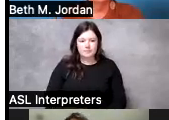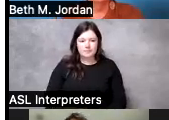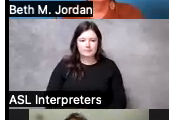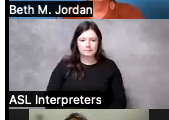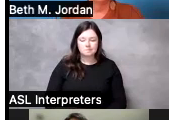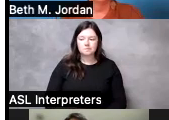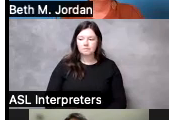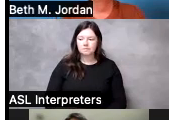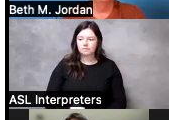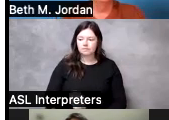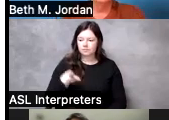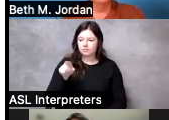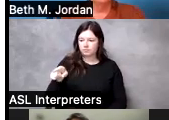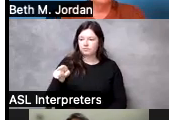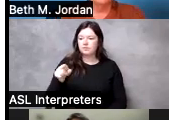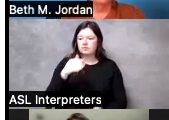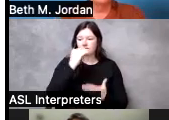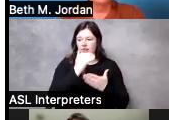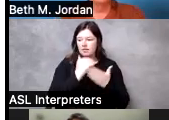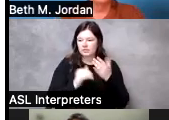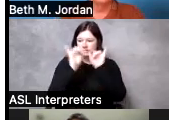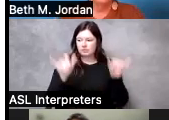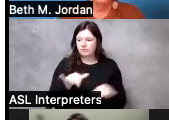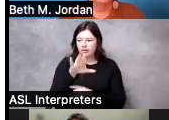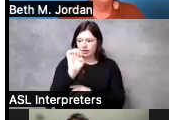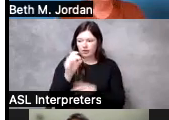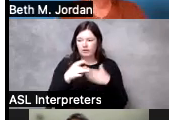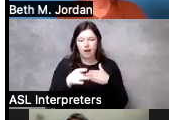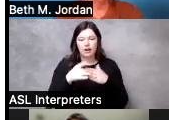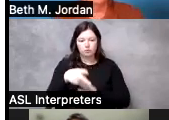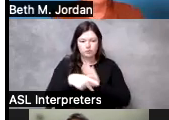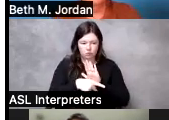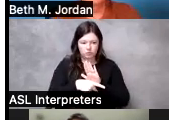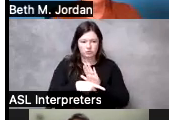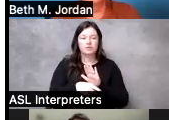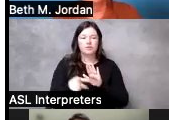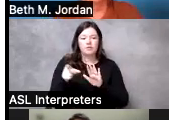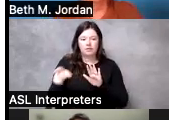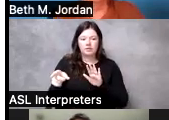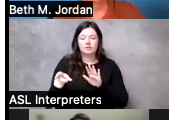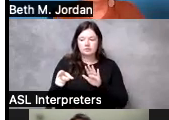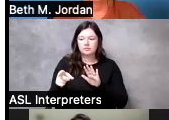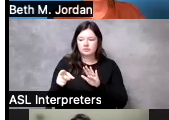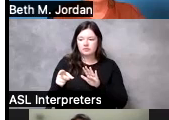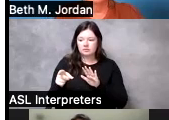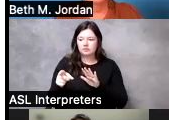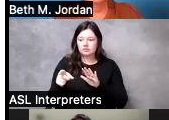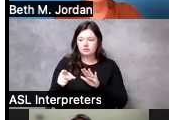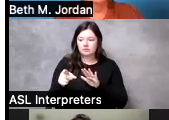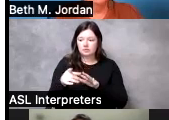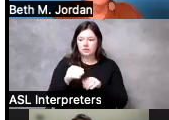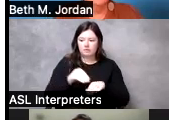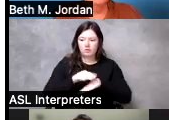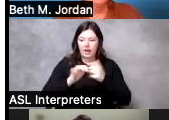This is a list of the system of care guiding principles. And these principles are how the core values are operationalized in